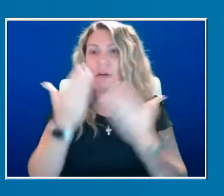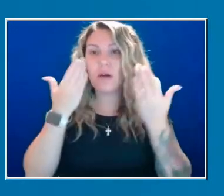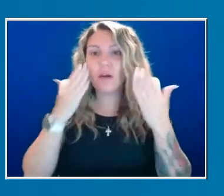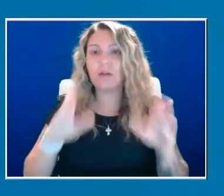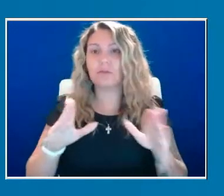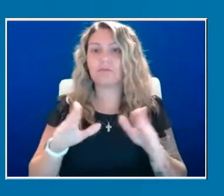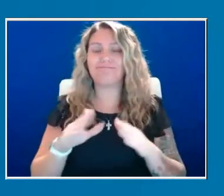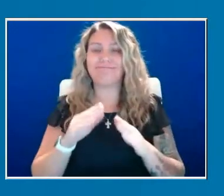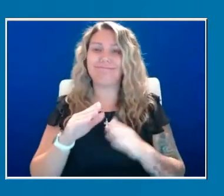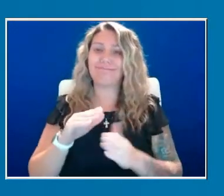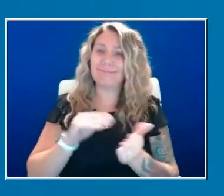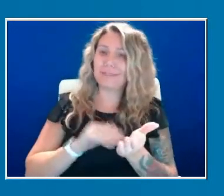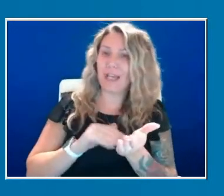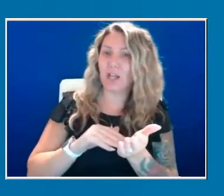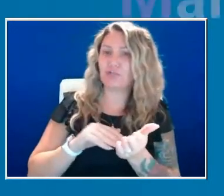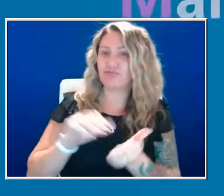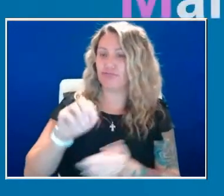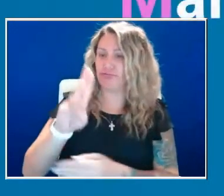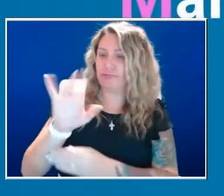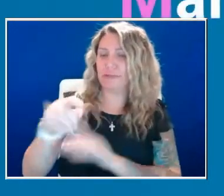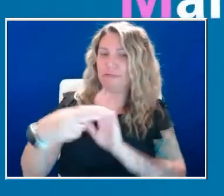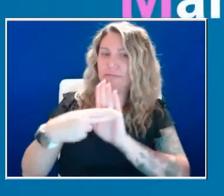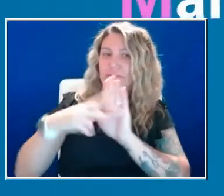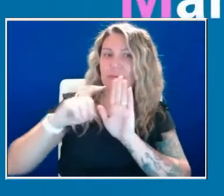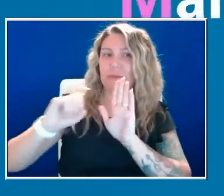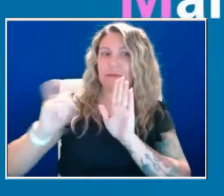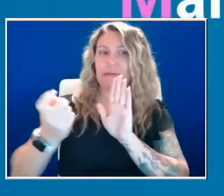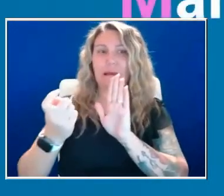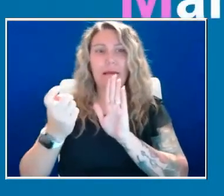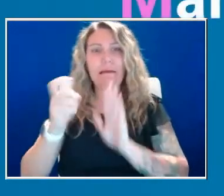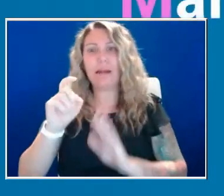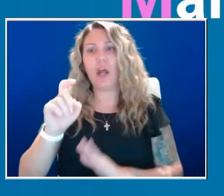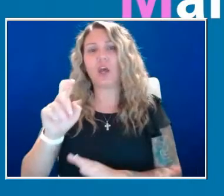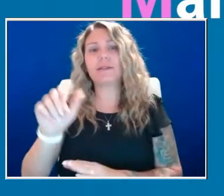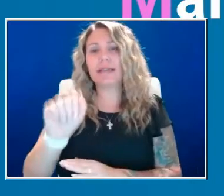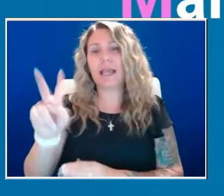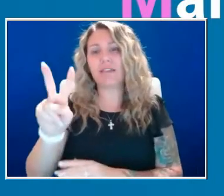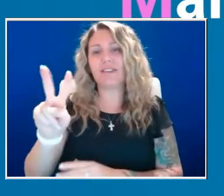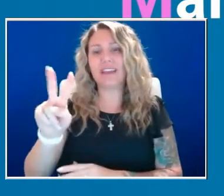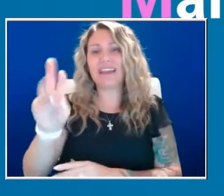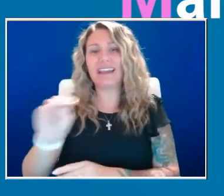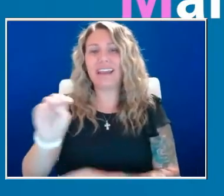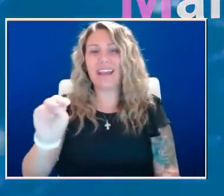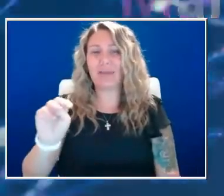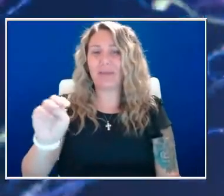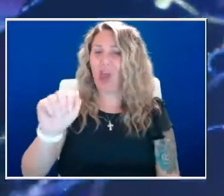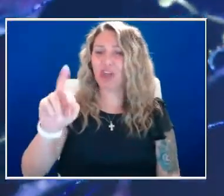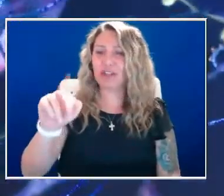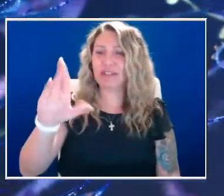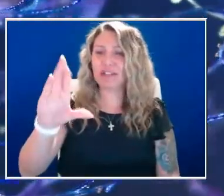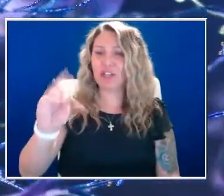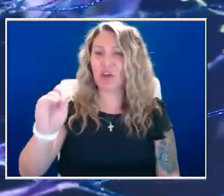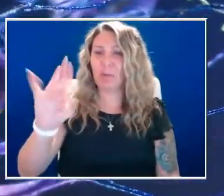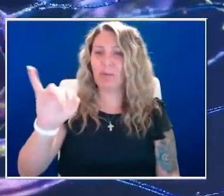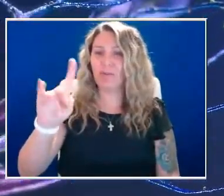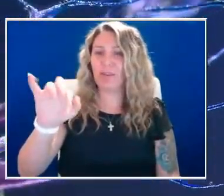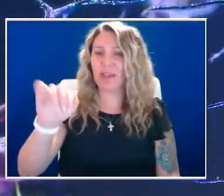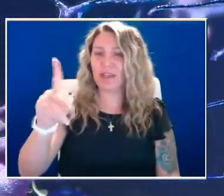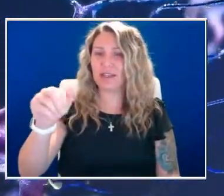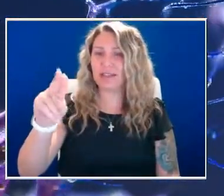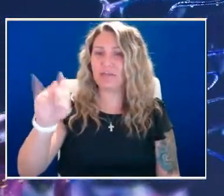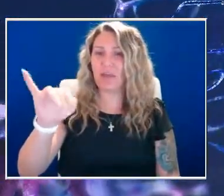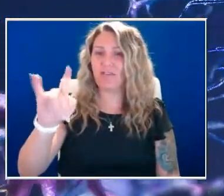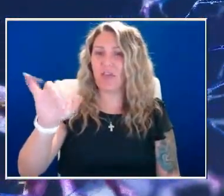hidden condition called brain arteriovenous malformation, or AVM for short. It's a tangle of abnormal